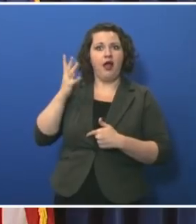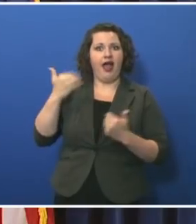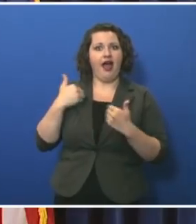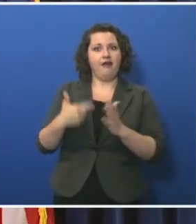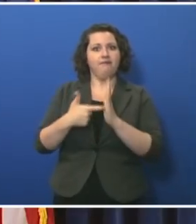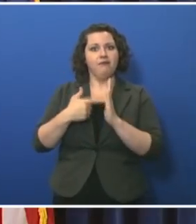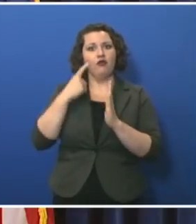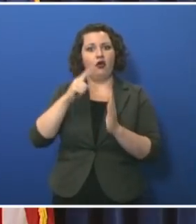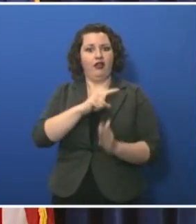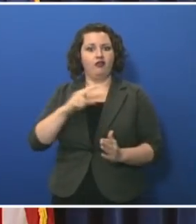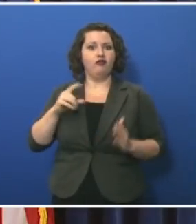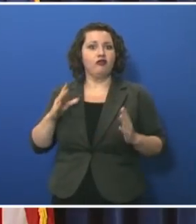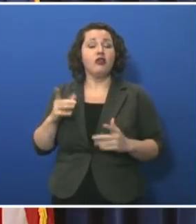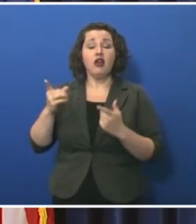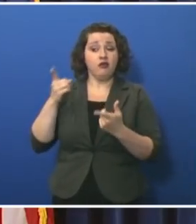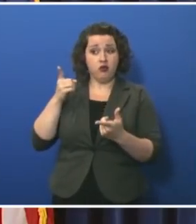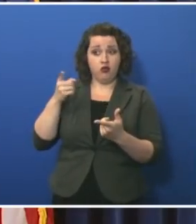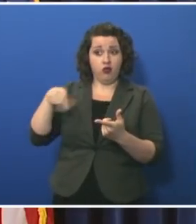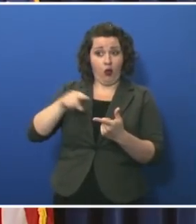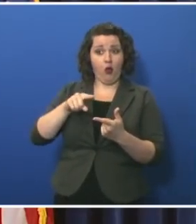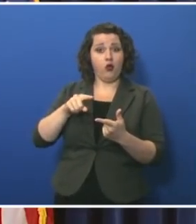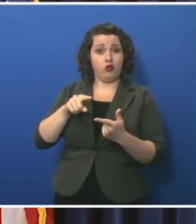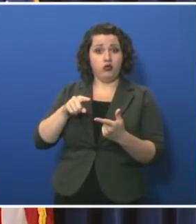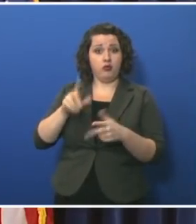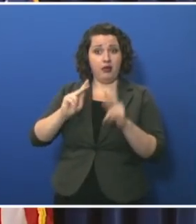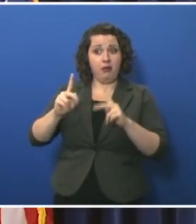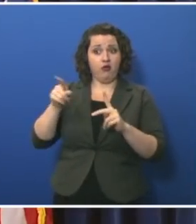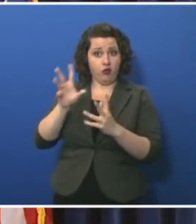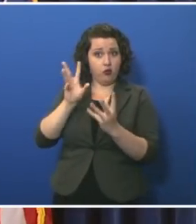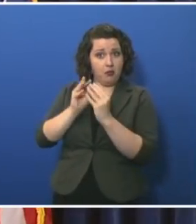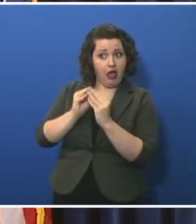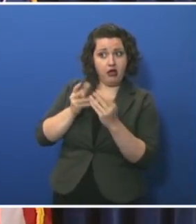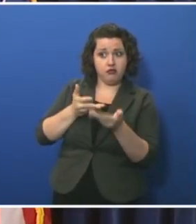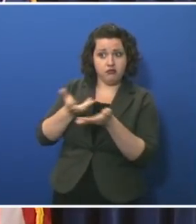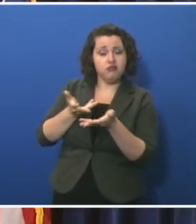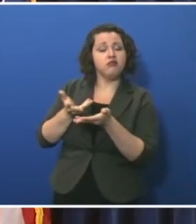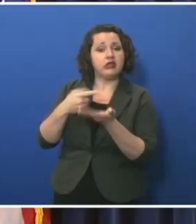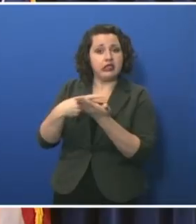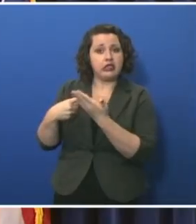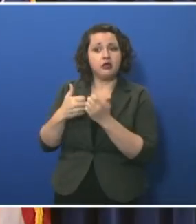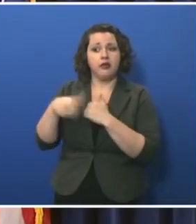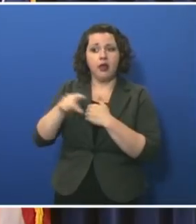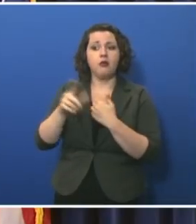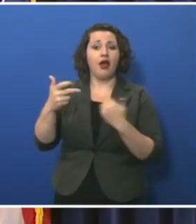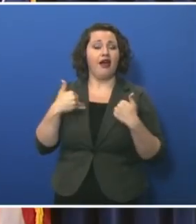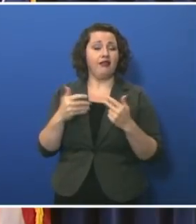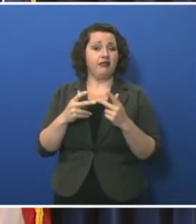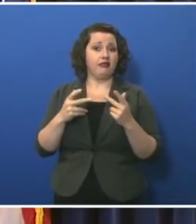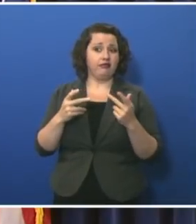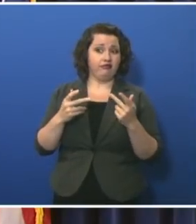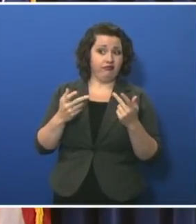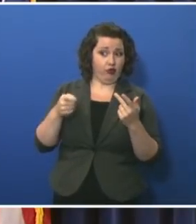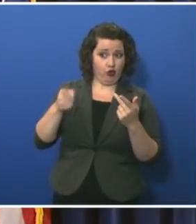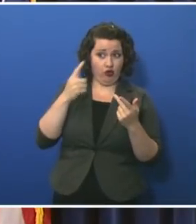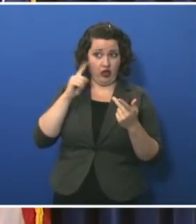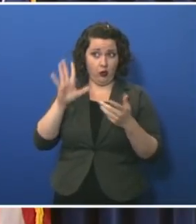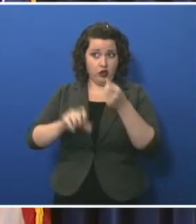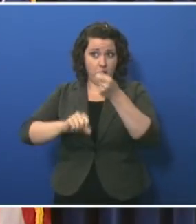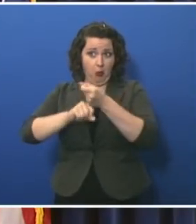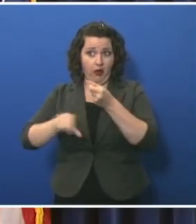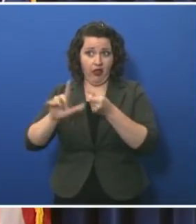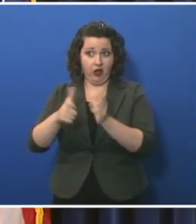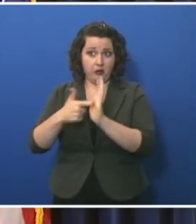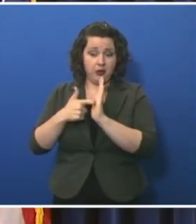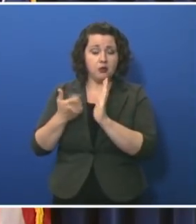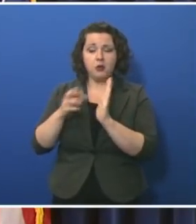Have you met with any of these members of these groups, and do you have a position whether you would support any of the demands that they've made? Well, first of all,